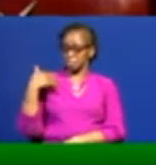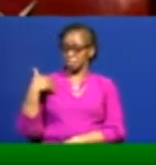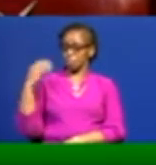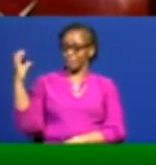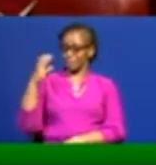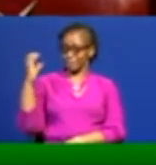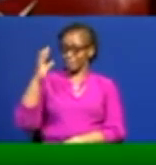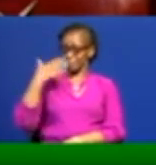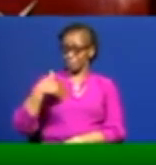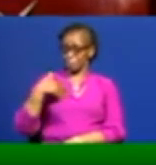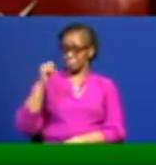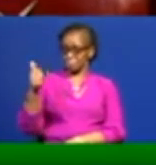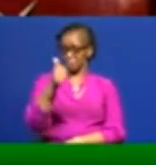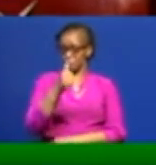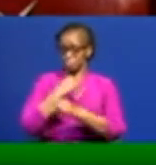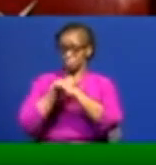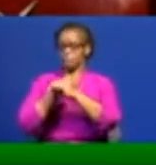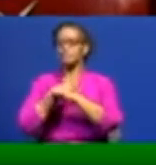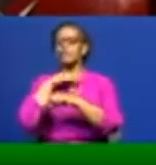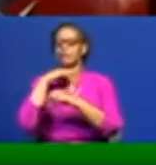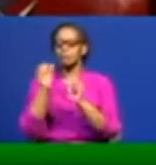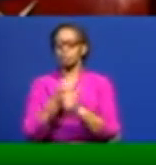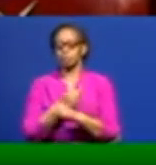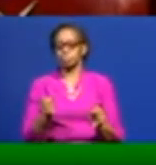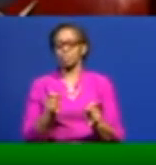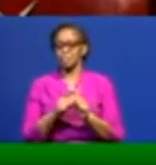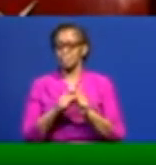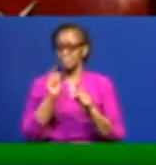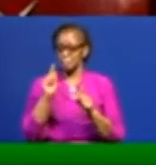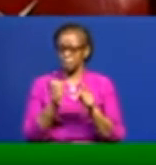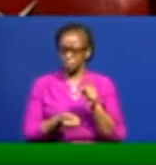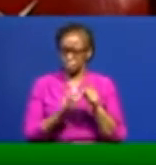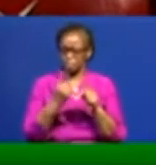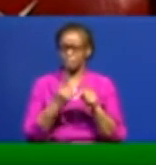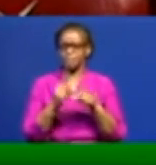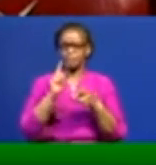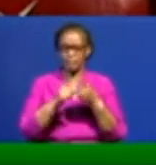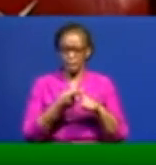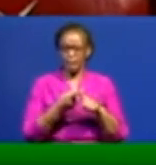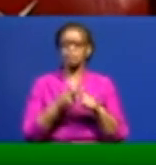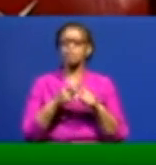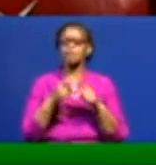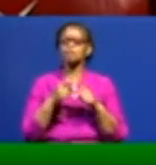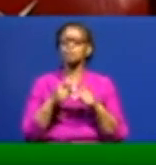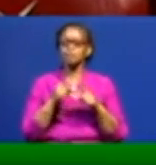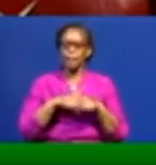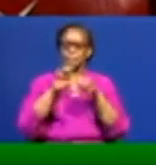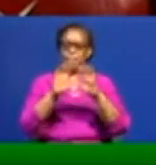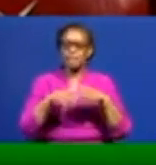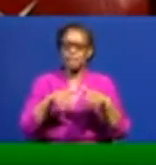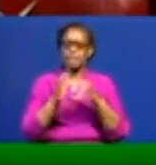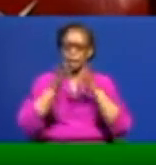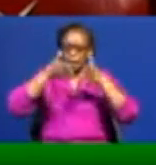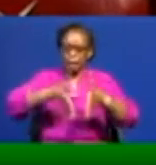And also to put down standards for graves. The graves have got to be at least 5 feet deep. They don't